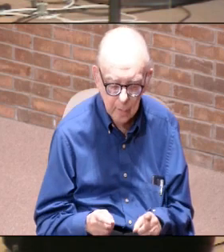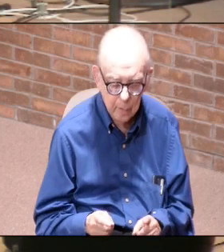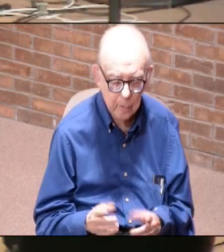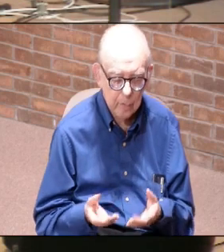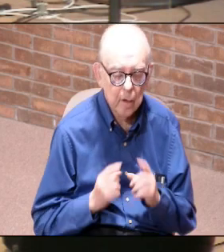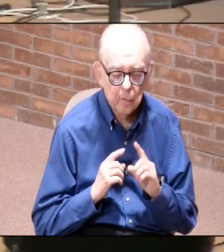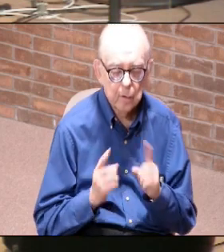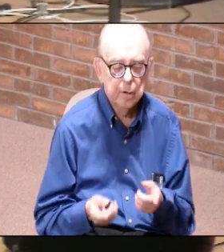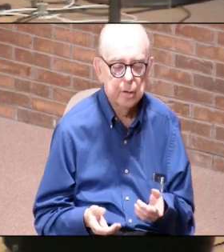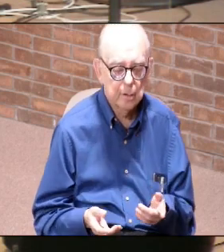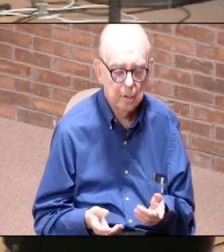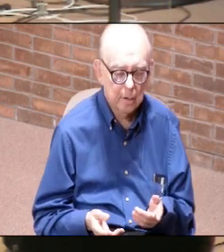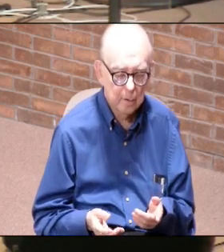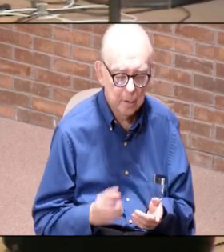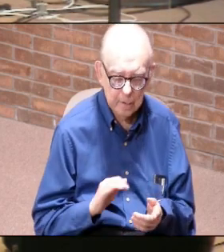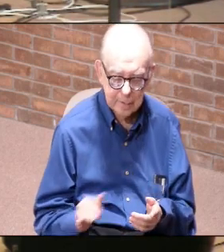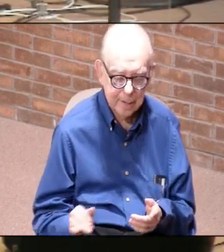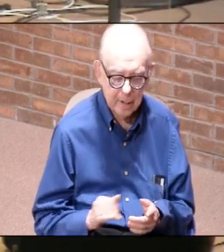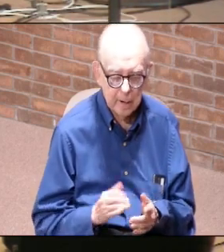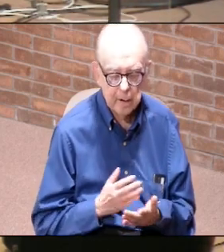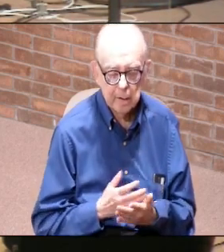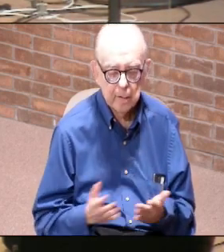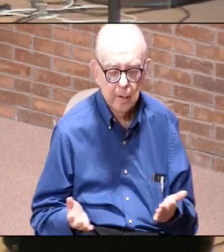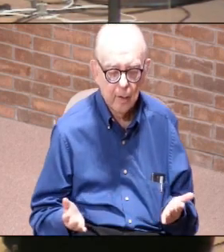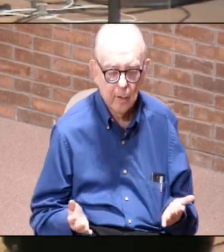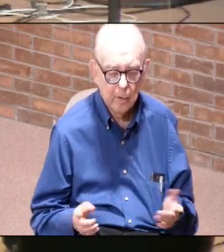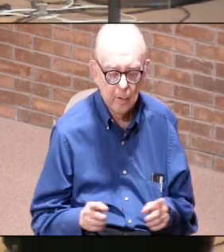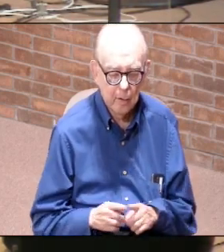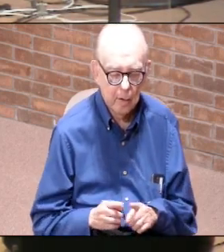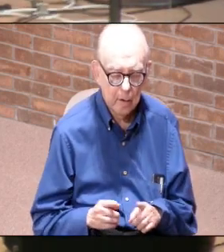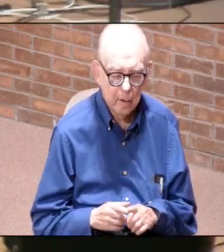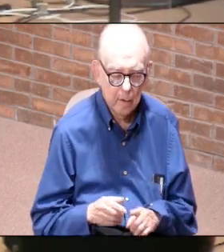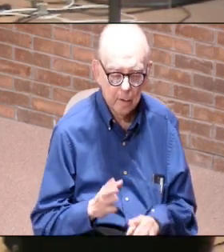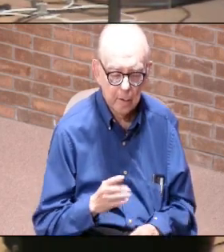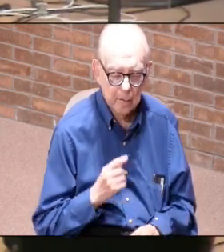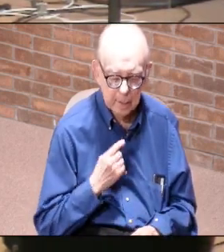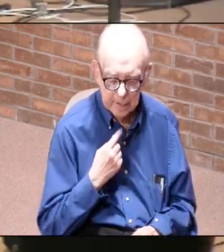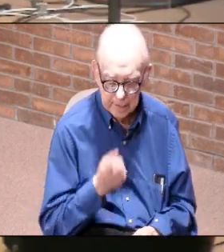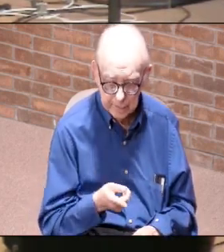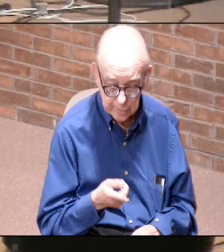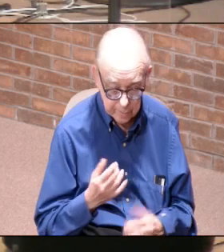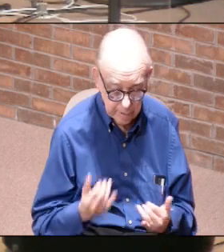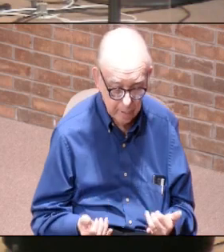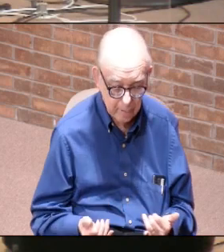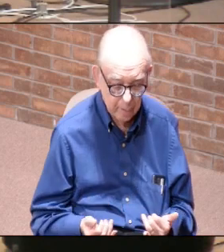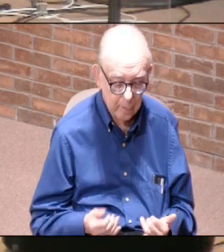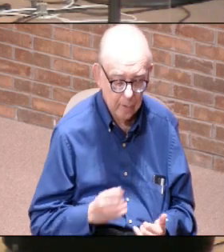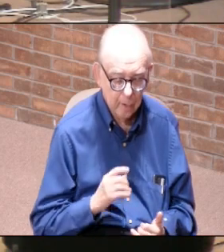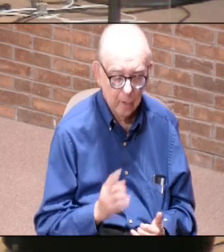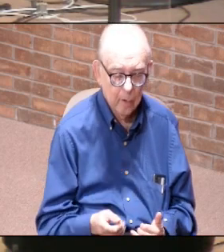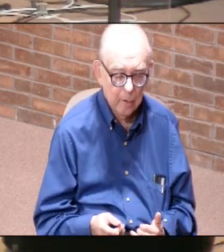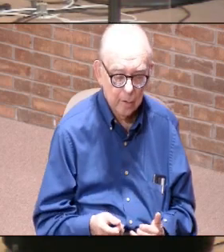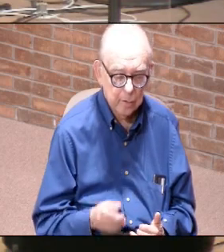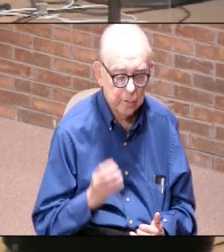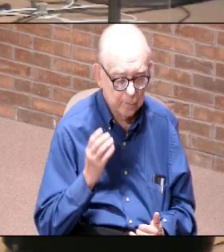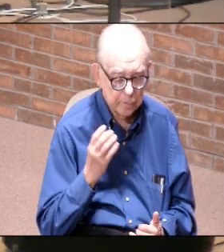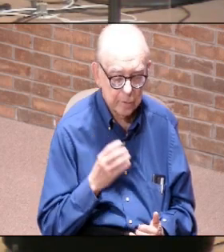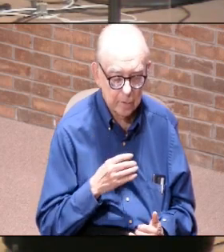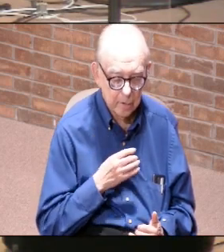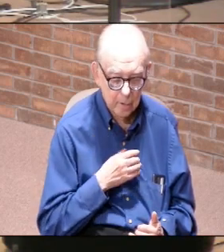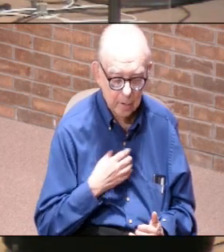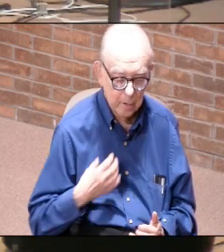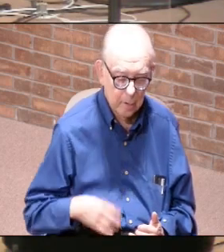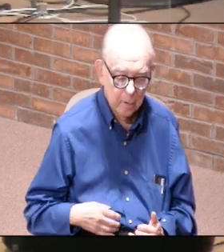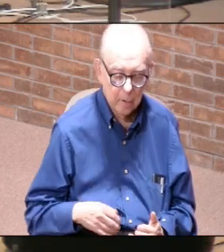not wanting to go. It would be the same thing as God telling you right now to go over to China